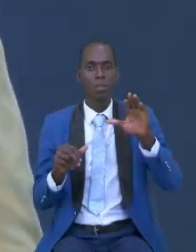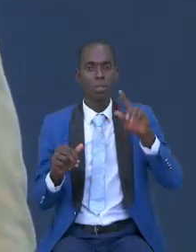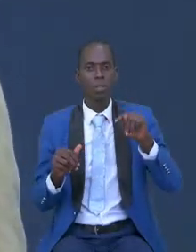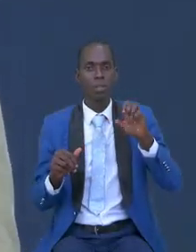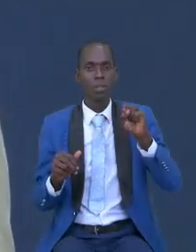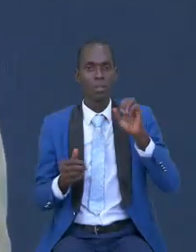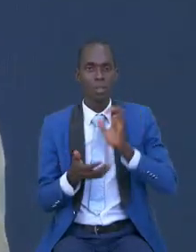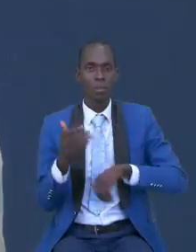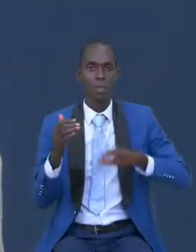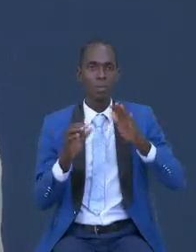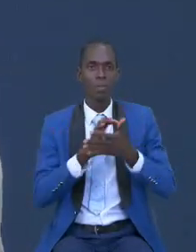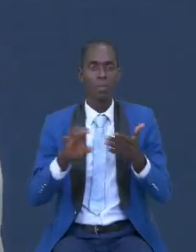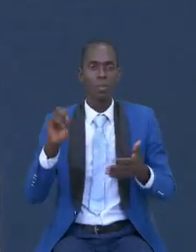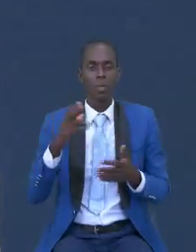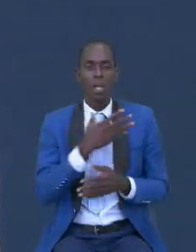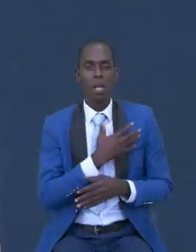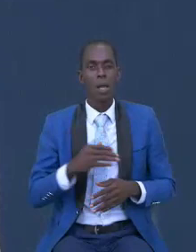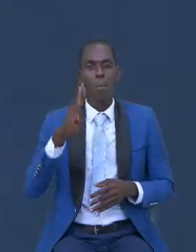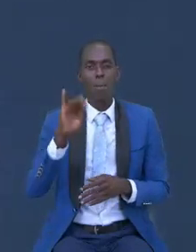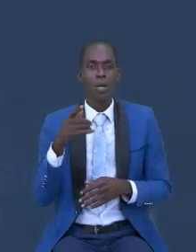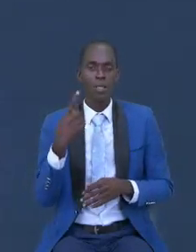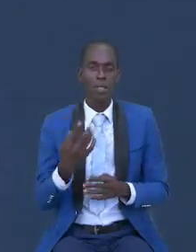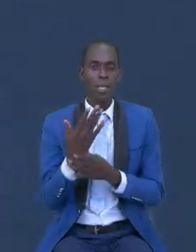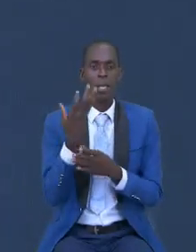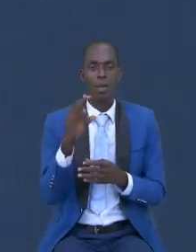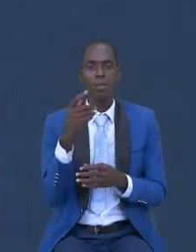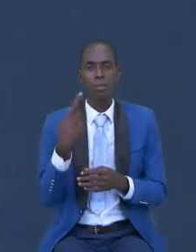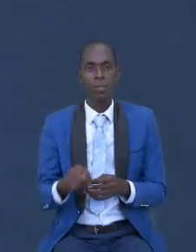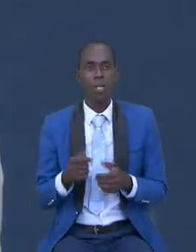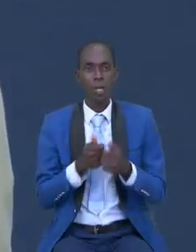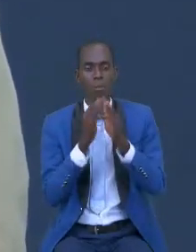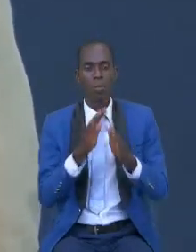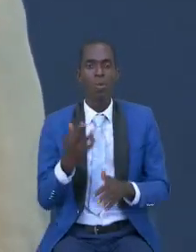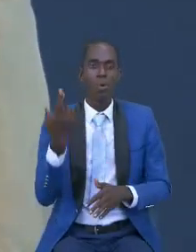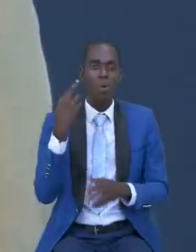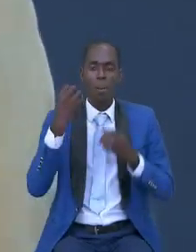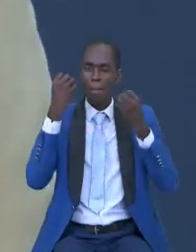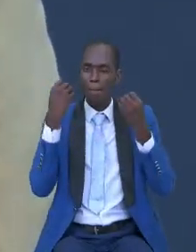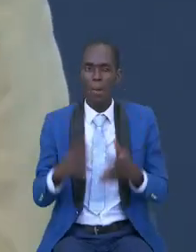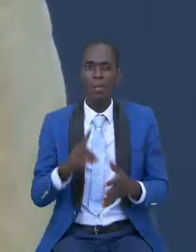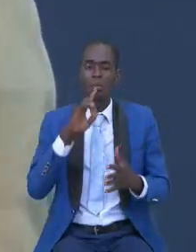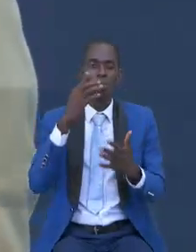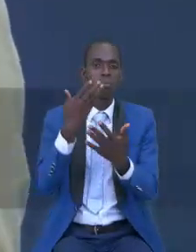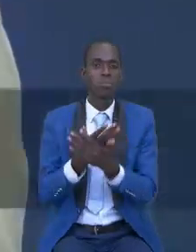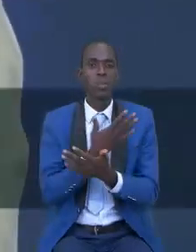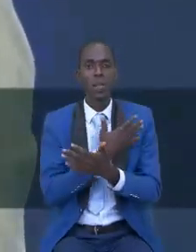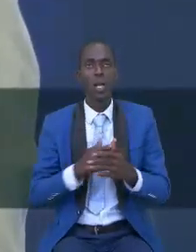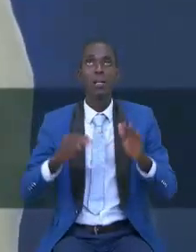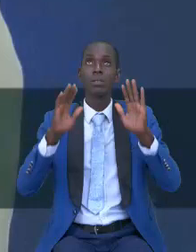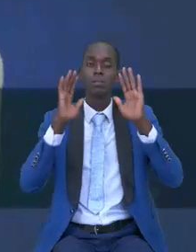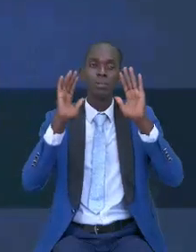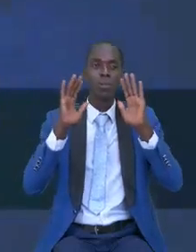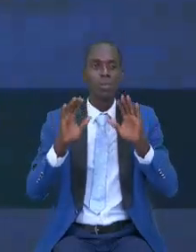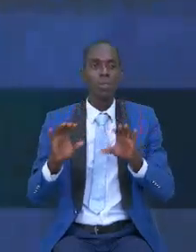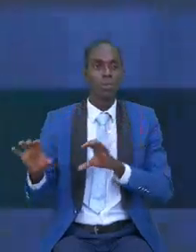12. And by the hands of the apostles were many signs and wonders wrought among